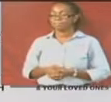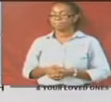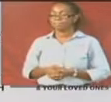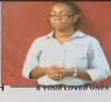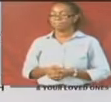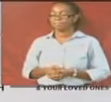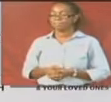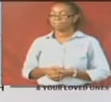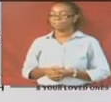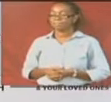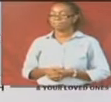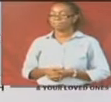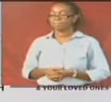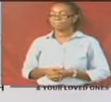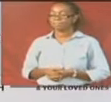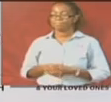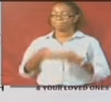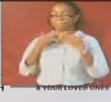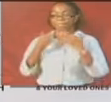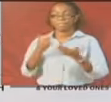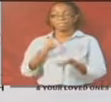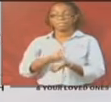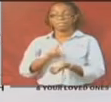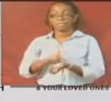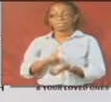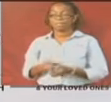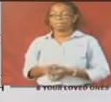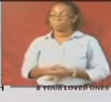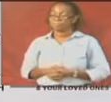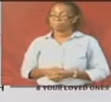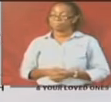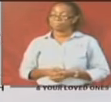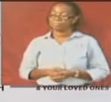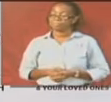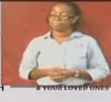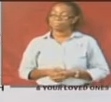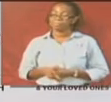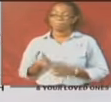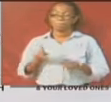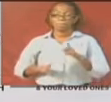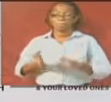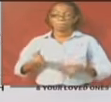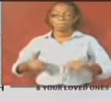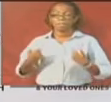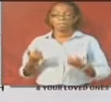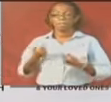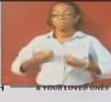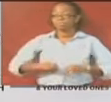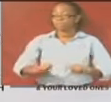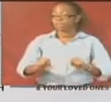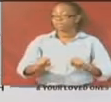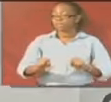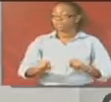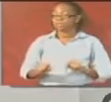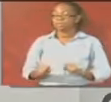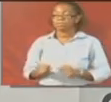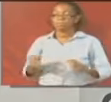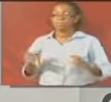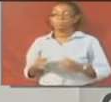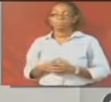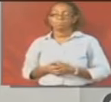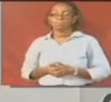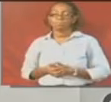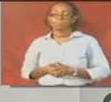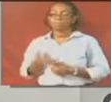Thank you, Dr. Hines, and thank you for that question. So with respect to socially displaced persons, if you would have remembered,